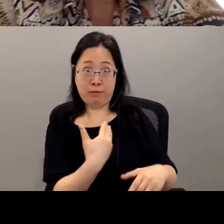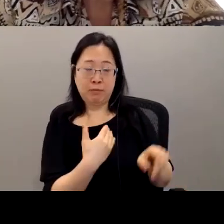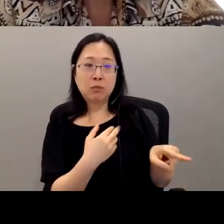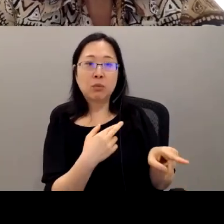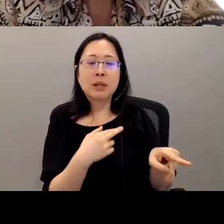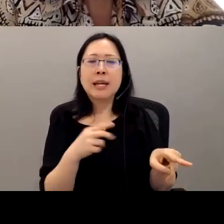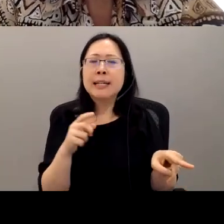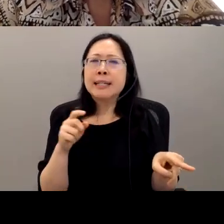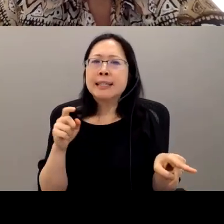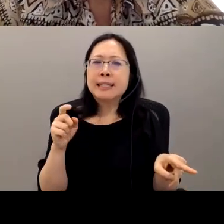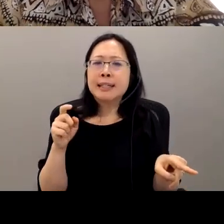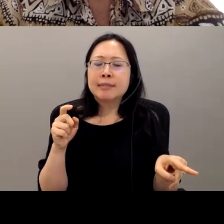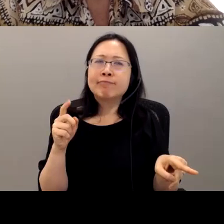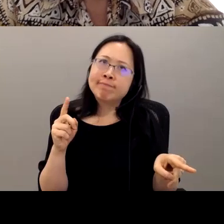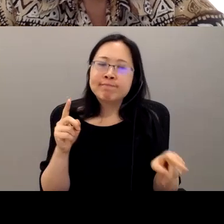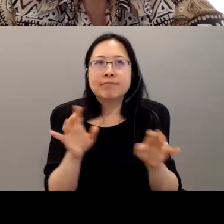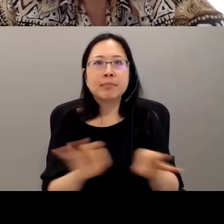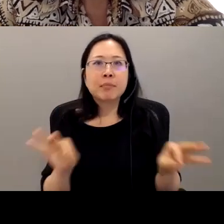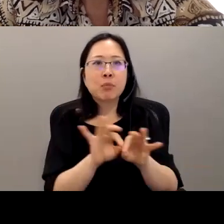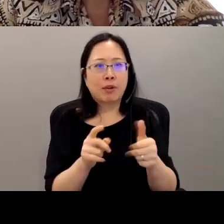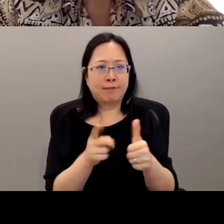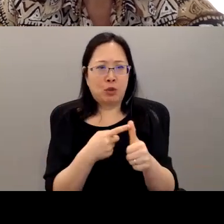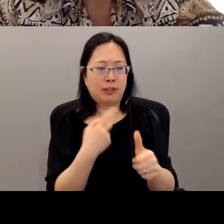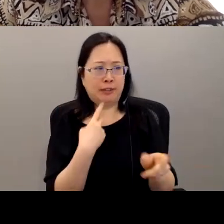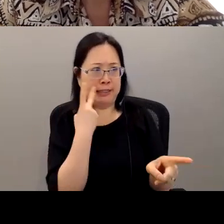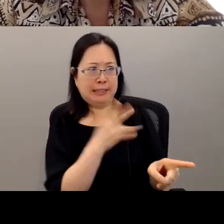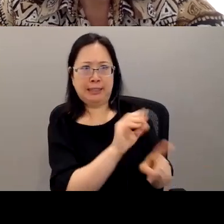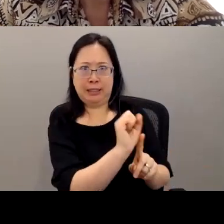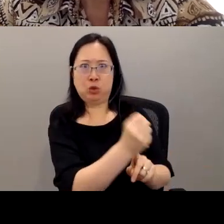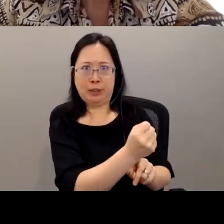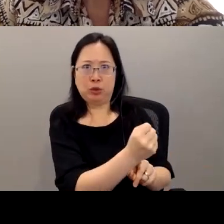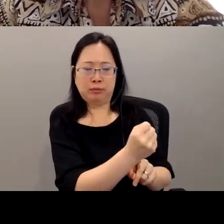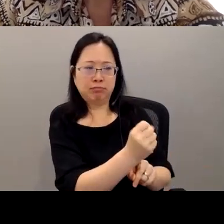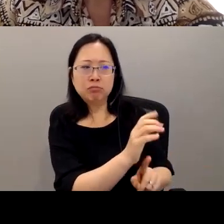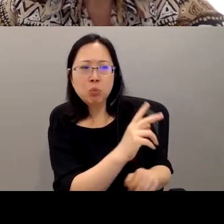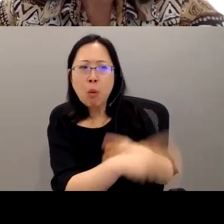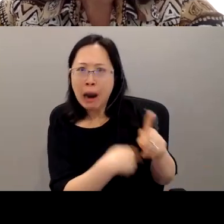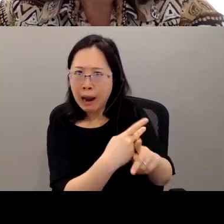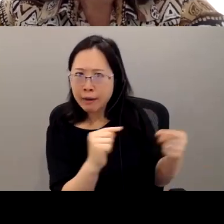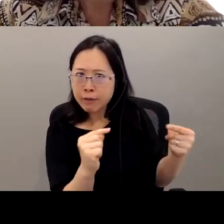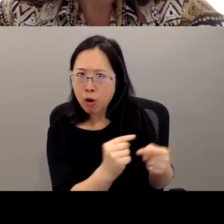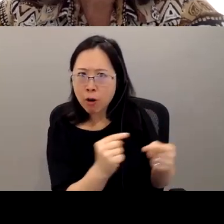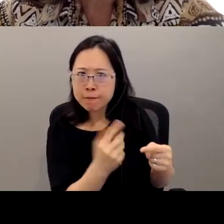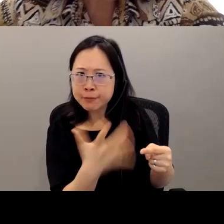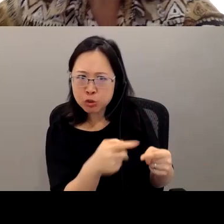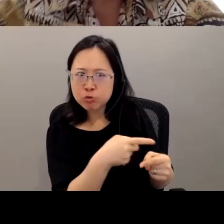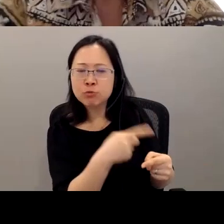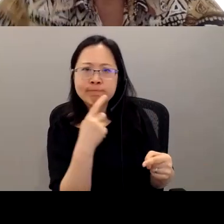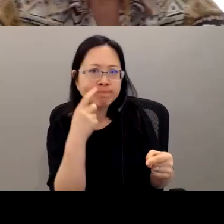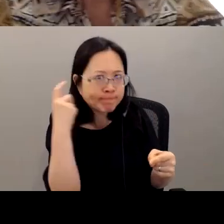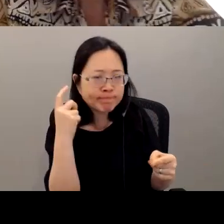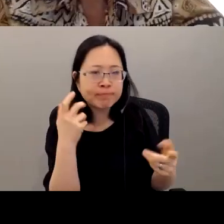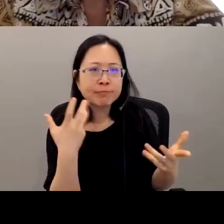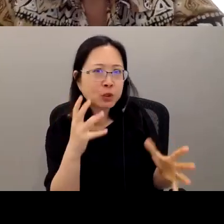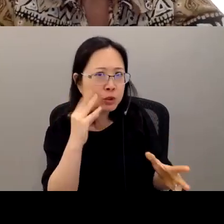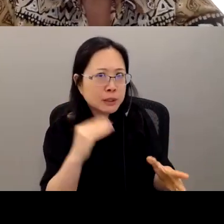need to understand the situation of harm that has been done to the older